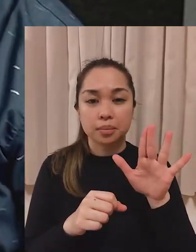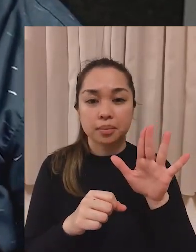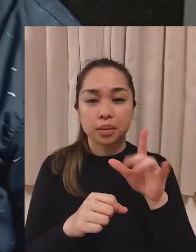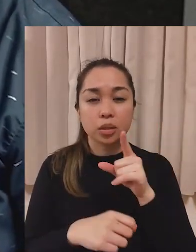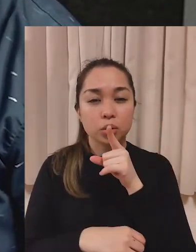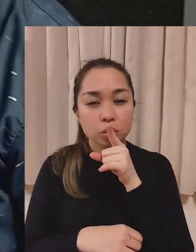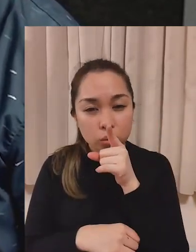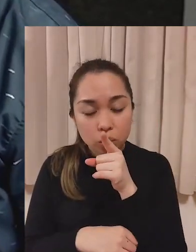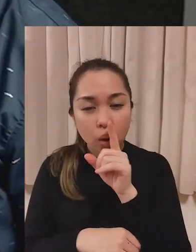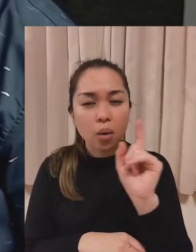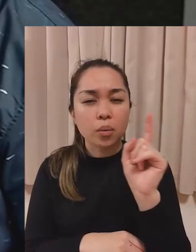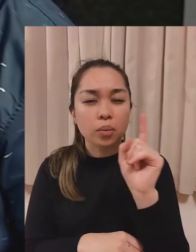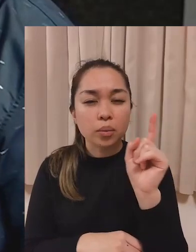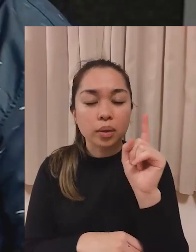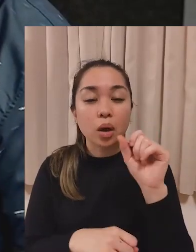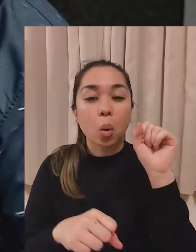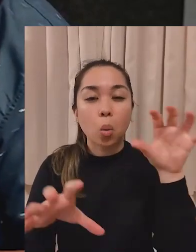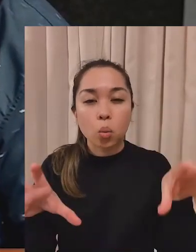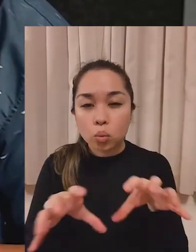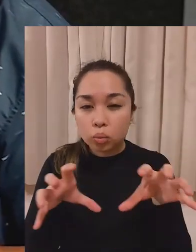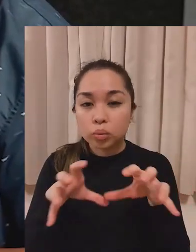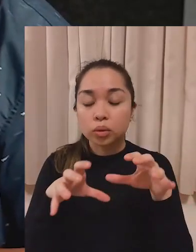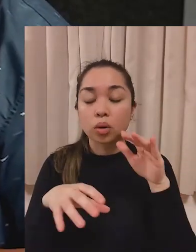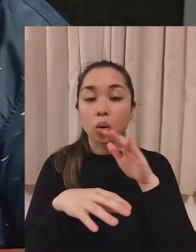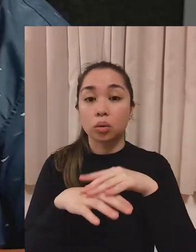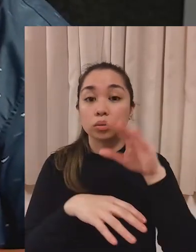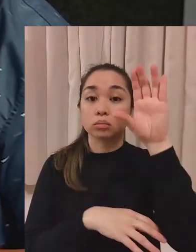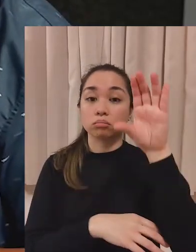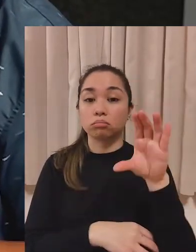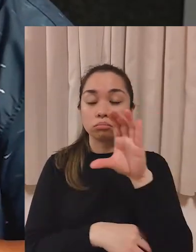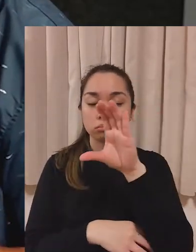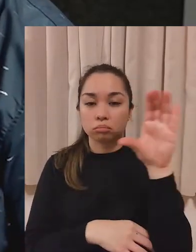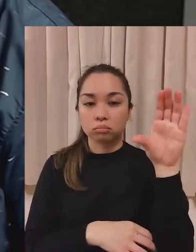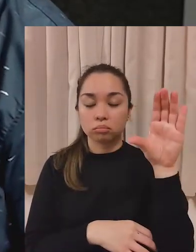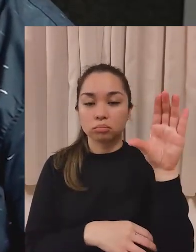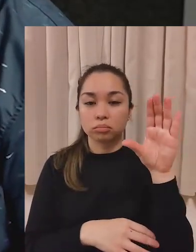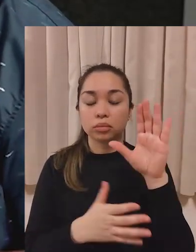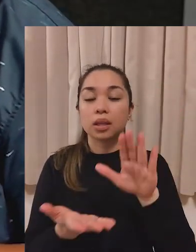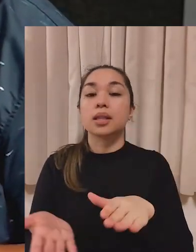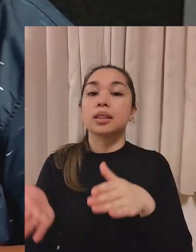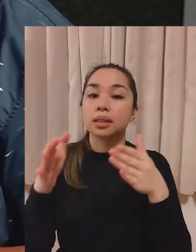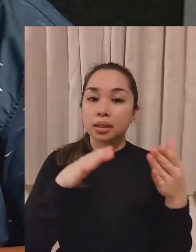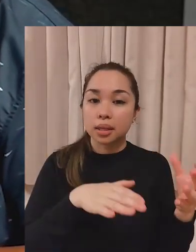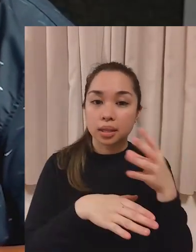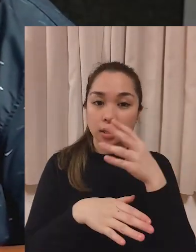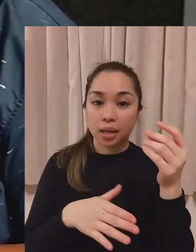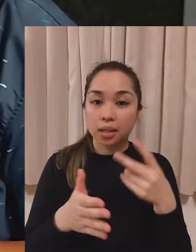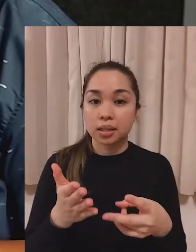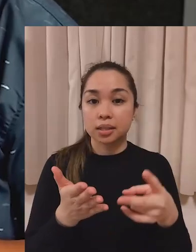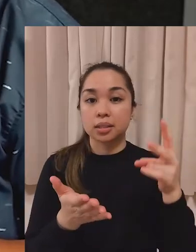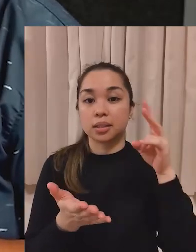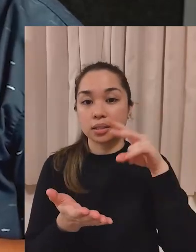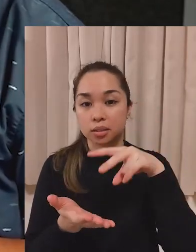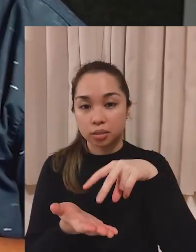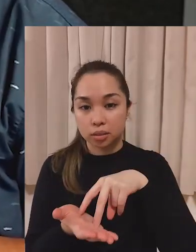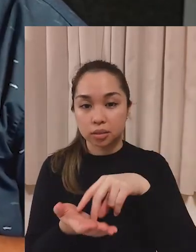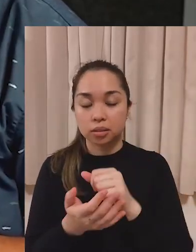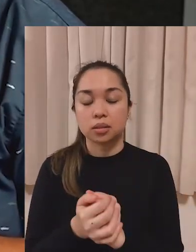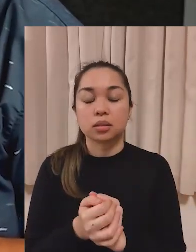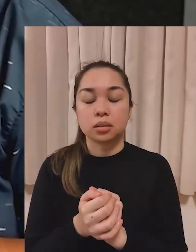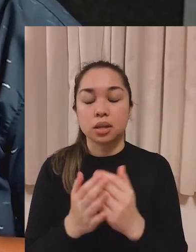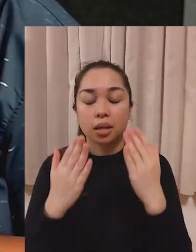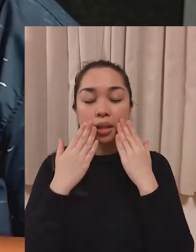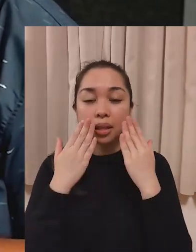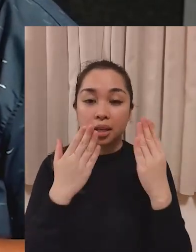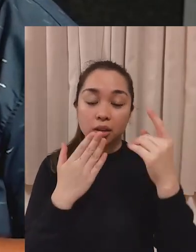cross, his death, and his resurrection. Thank you, Lord Jesus, for granting us this